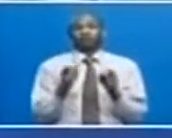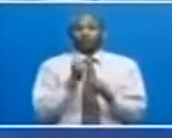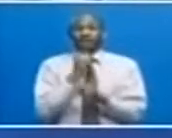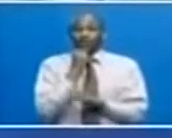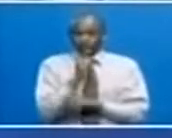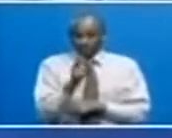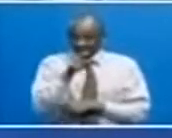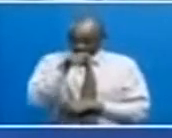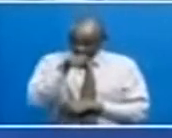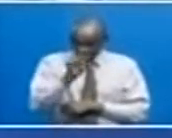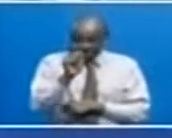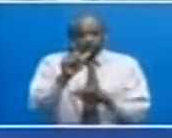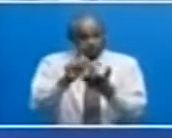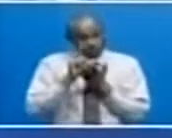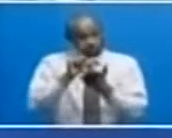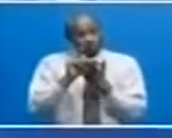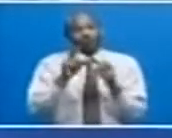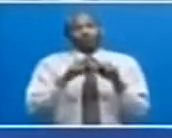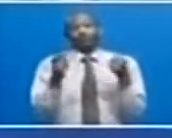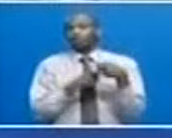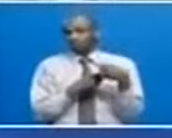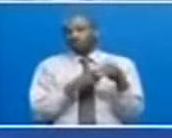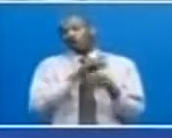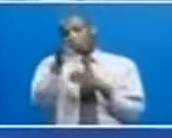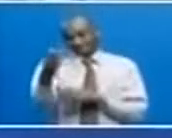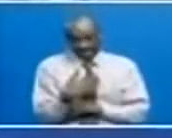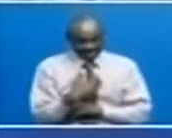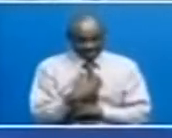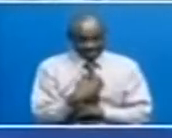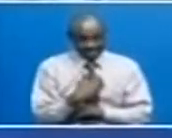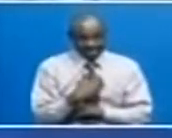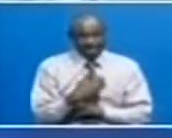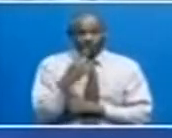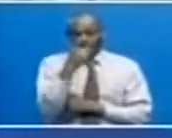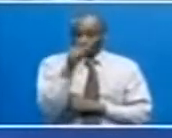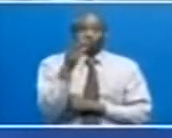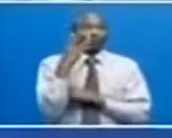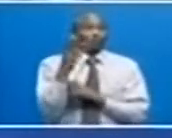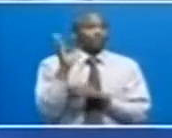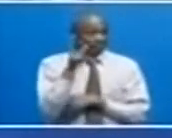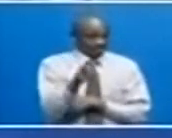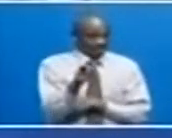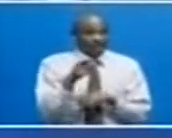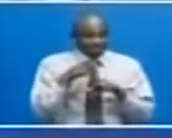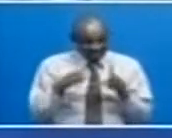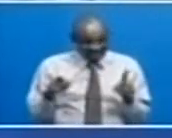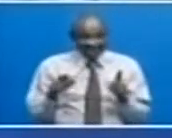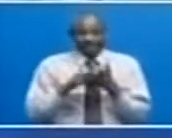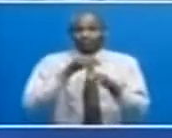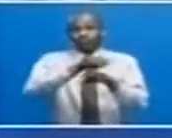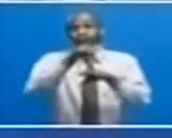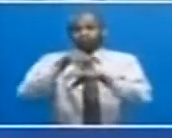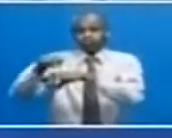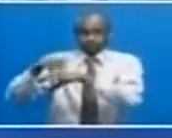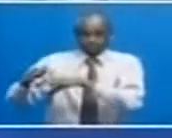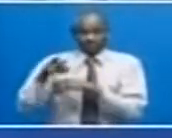net outstanding loans as at June was just around 1.4 billion shillings. But in terms of disbursements